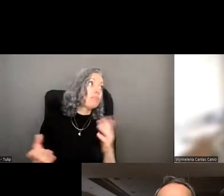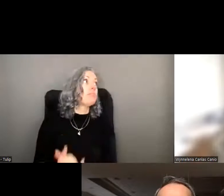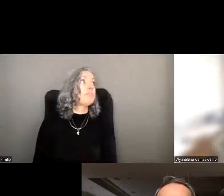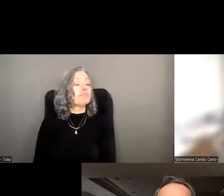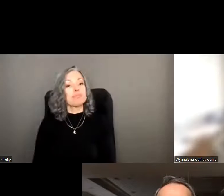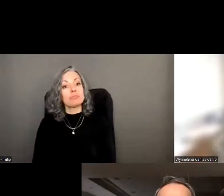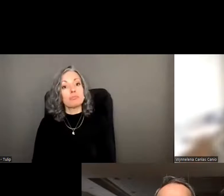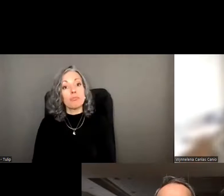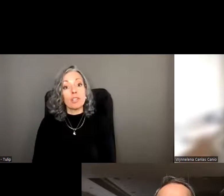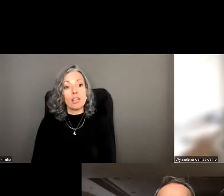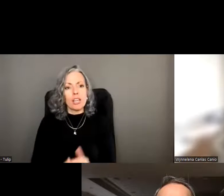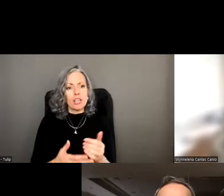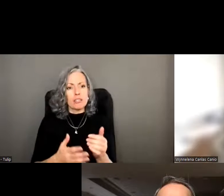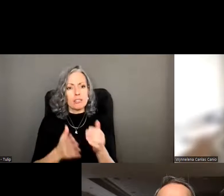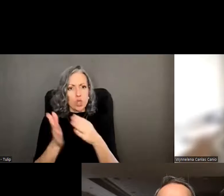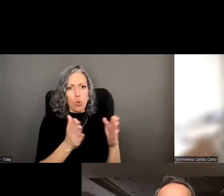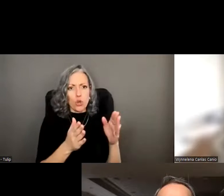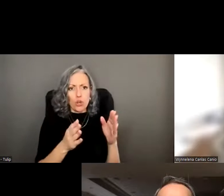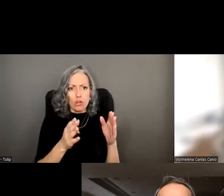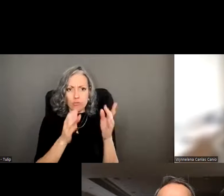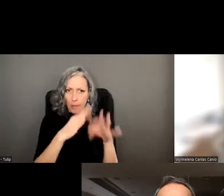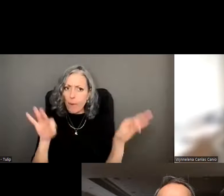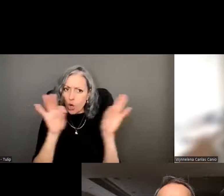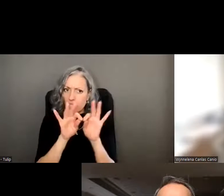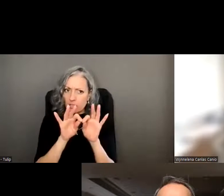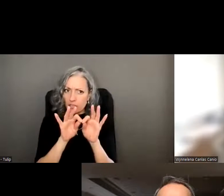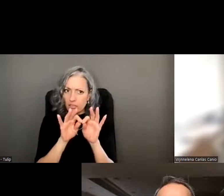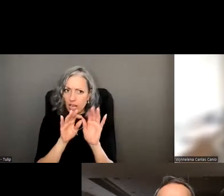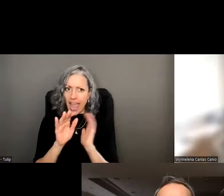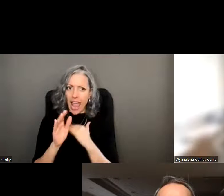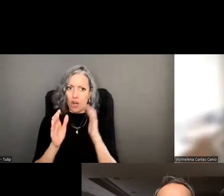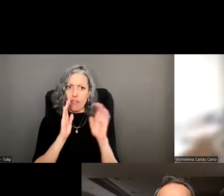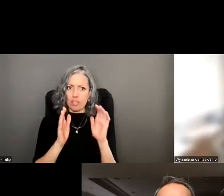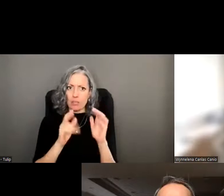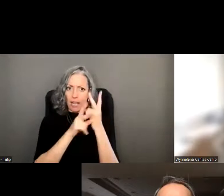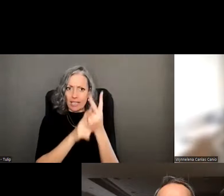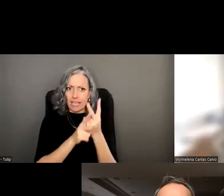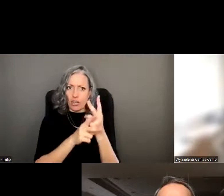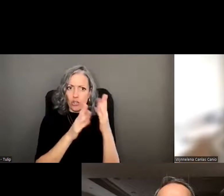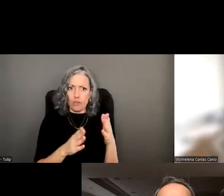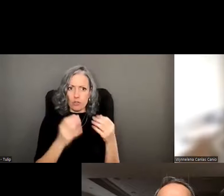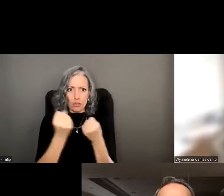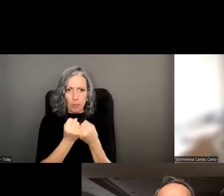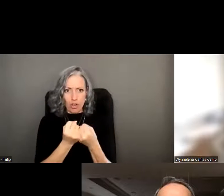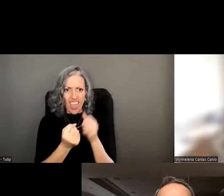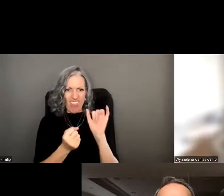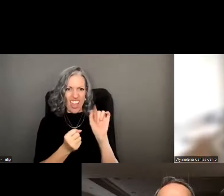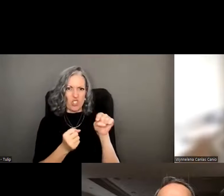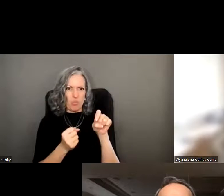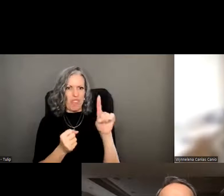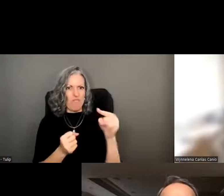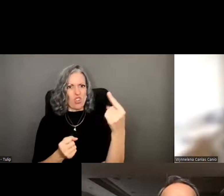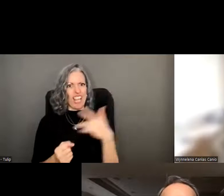does the order matter? Like, I mean, we just had our whole conversation today about caregiver support, kind of makes me want to put that one first.